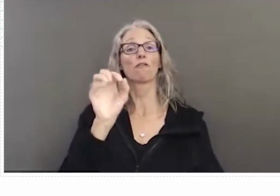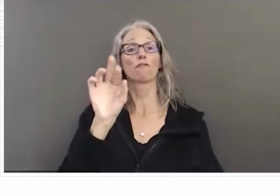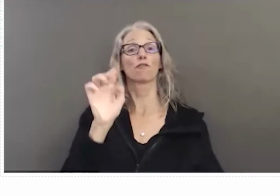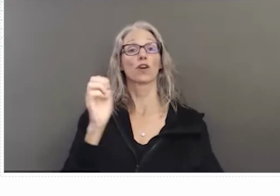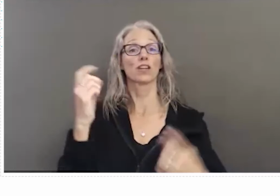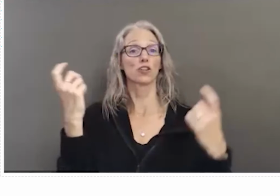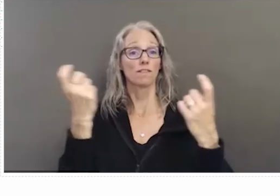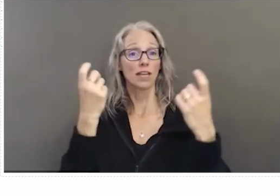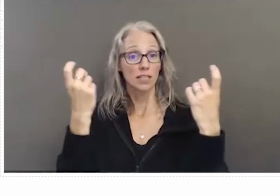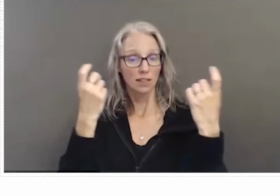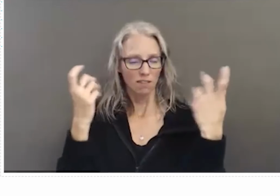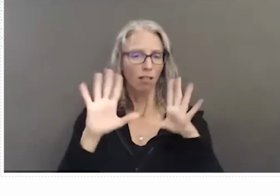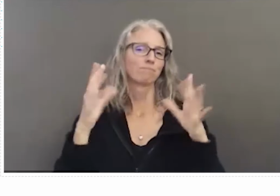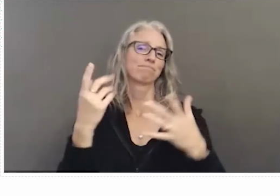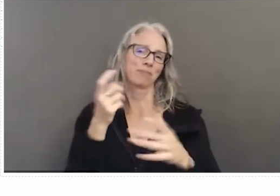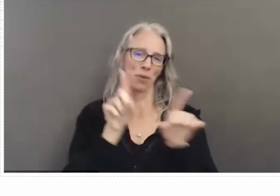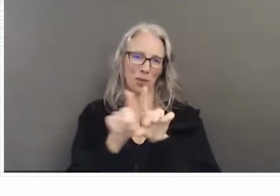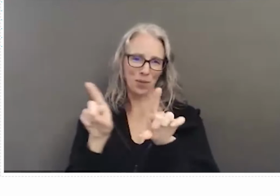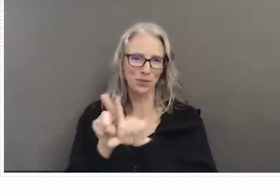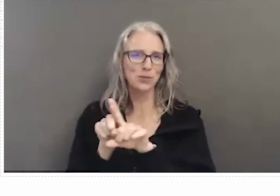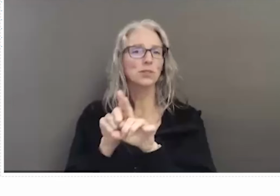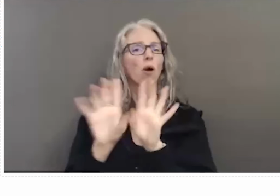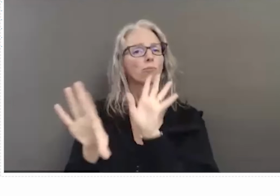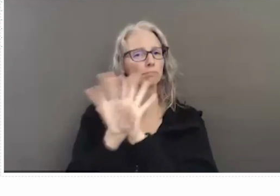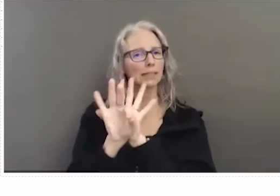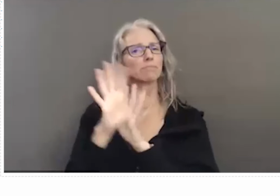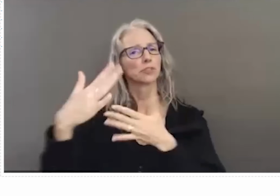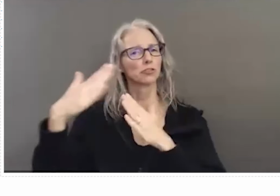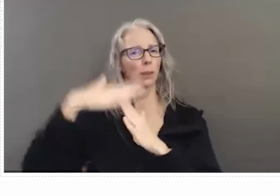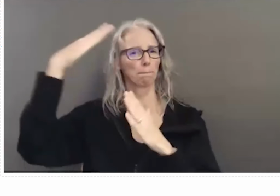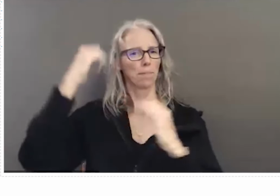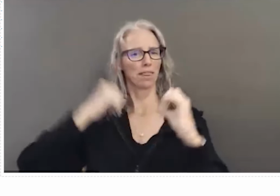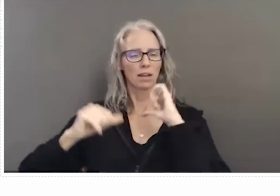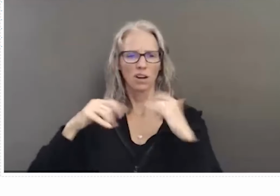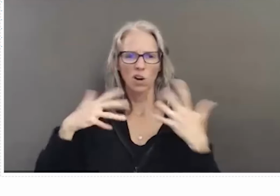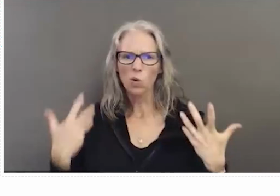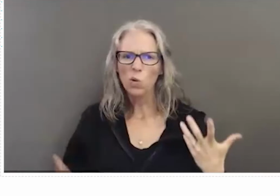Woo, that's a mouthful. We've got some talent here.